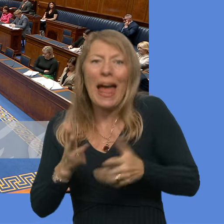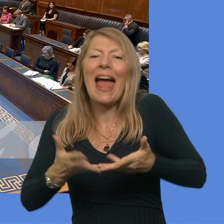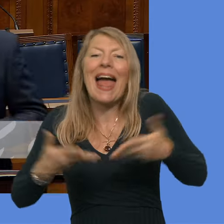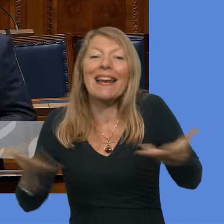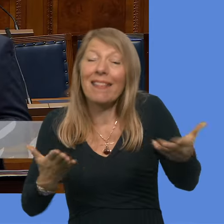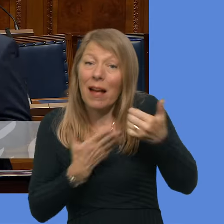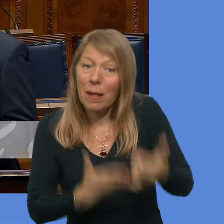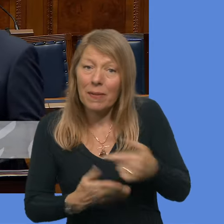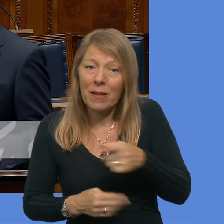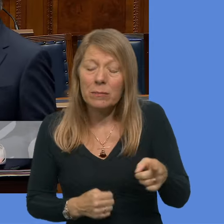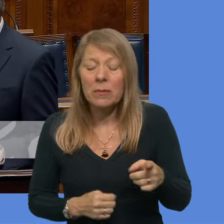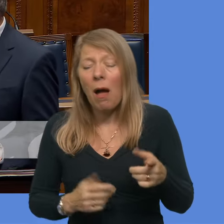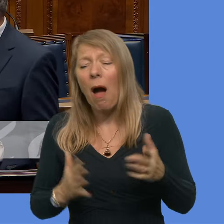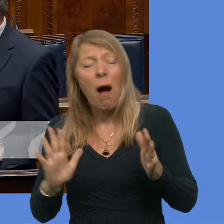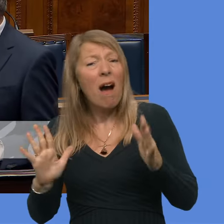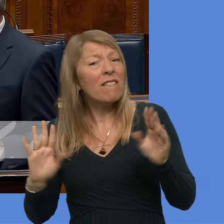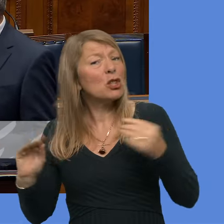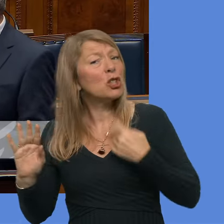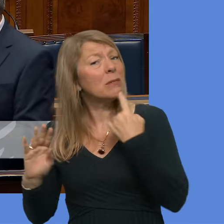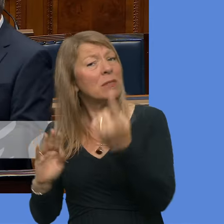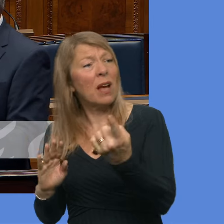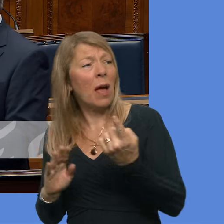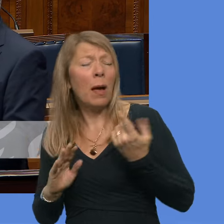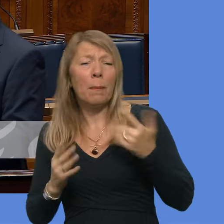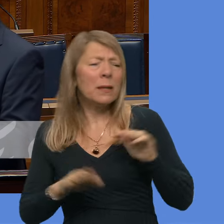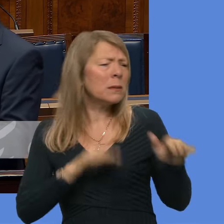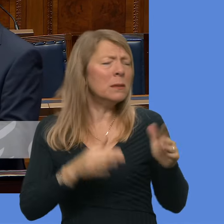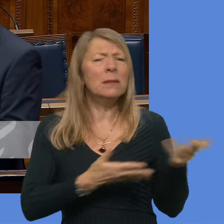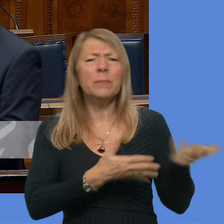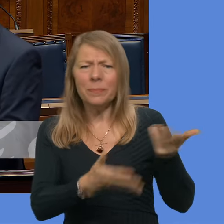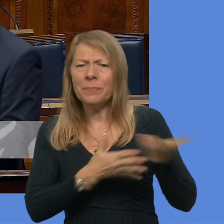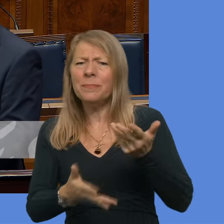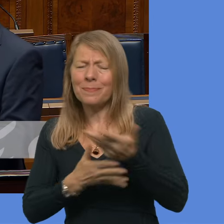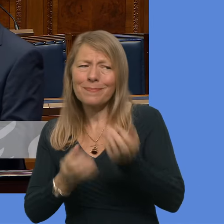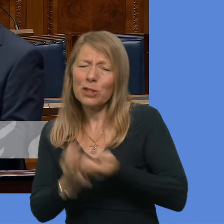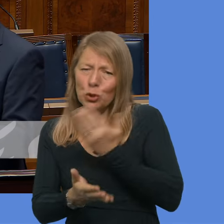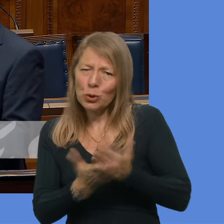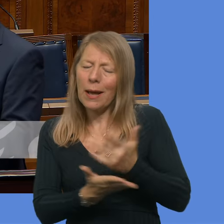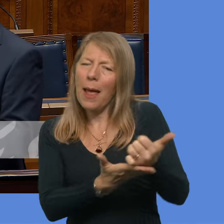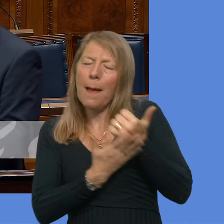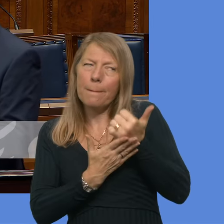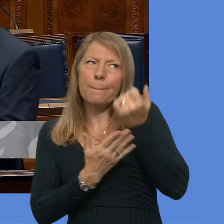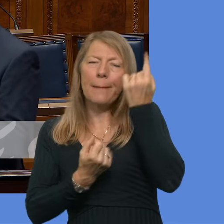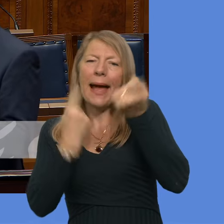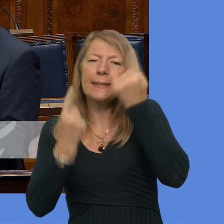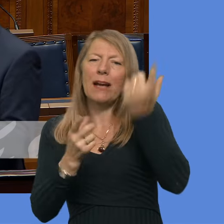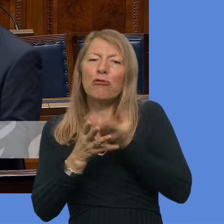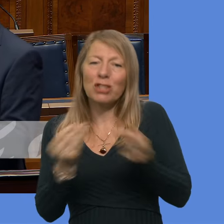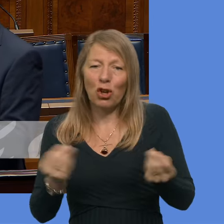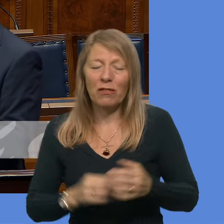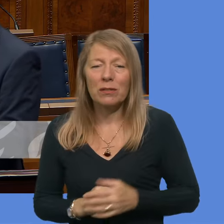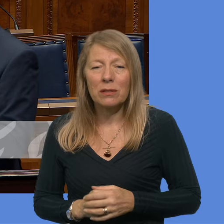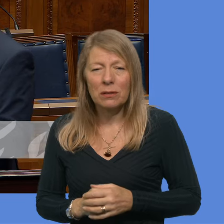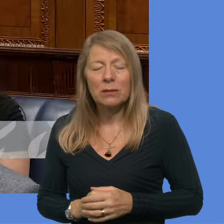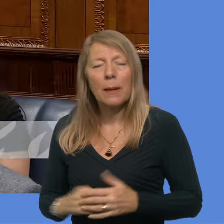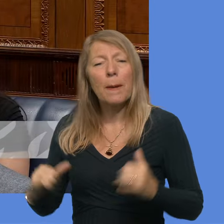outlined is dialogue with people in the private sector to ensure that they play a part in this. The private sector tell us all the time that